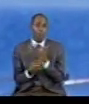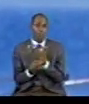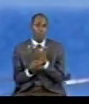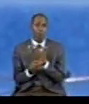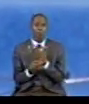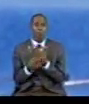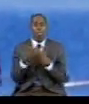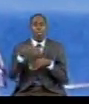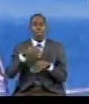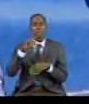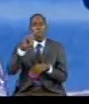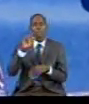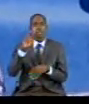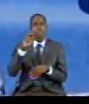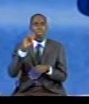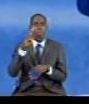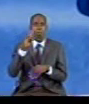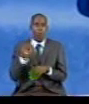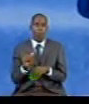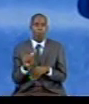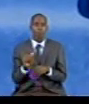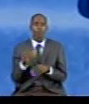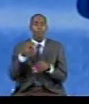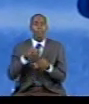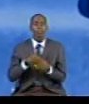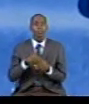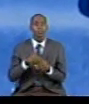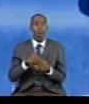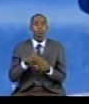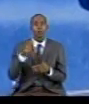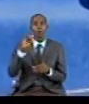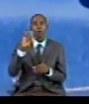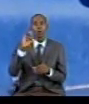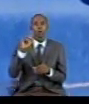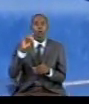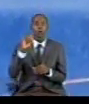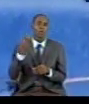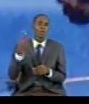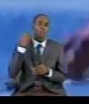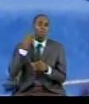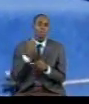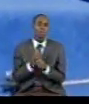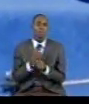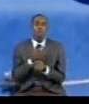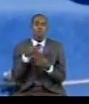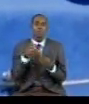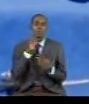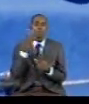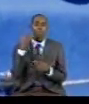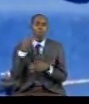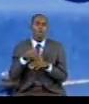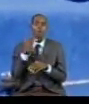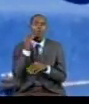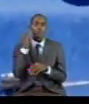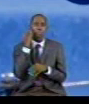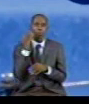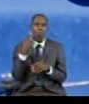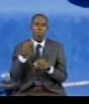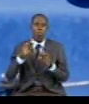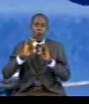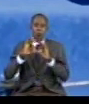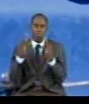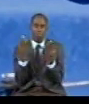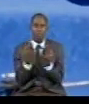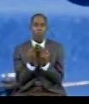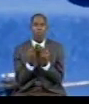October when I was at home. My family, all of them, they are living in Yenagoa here.